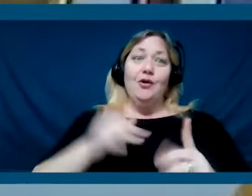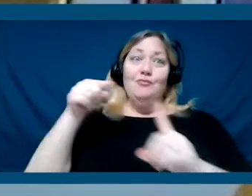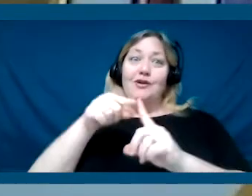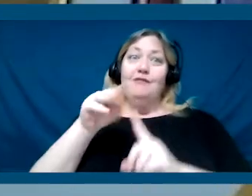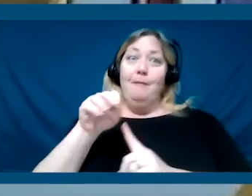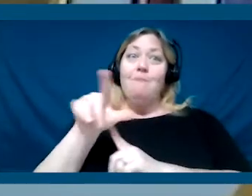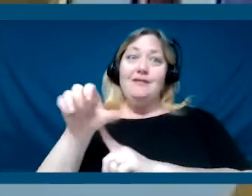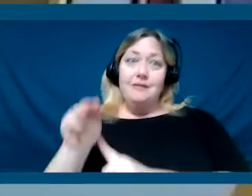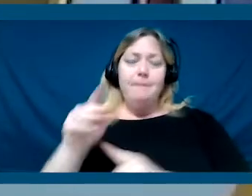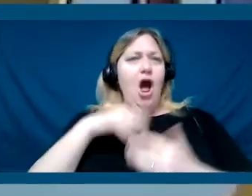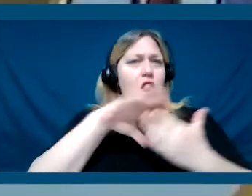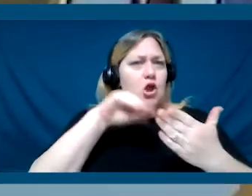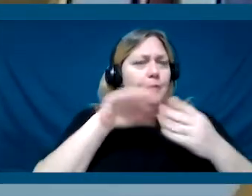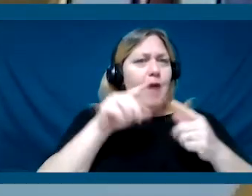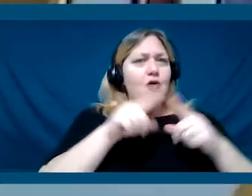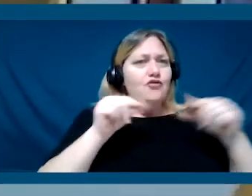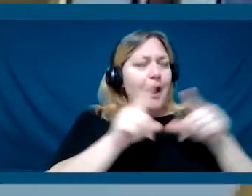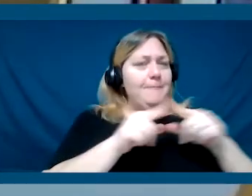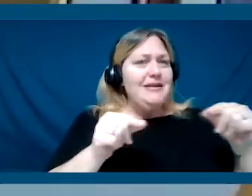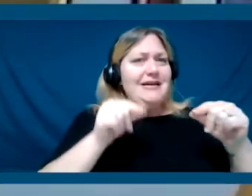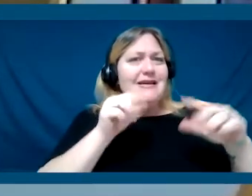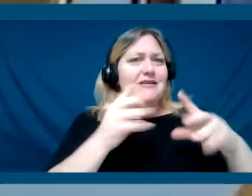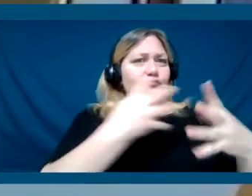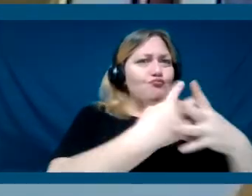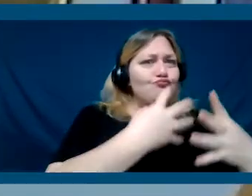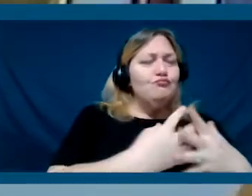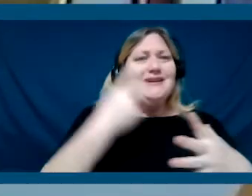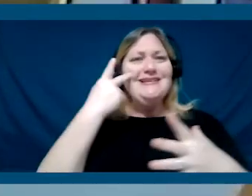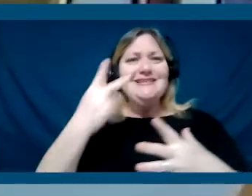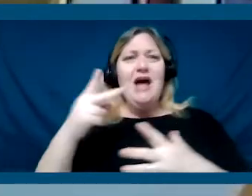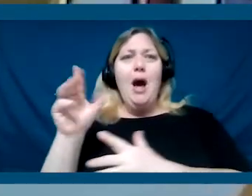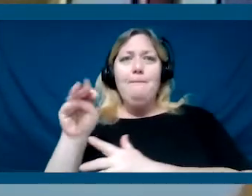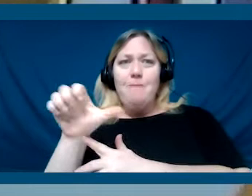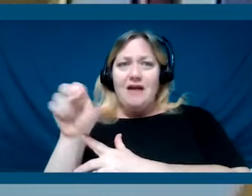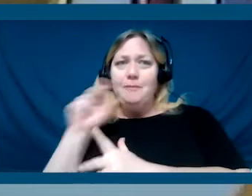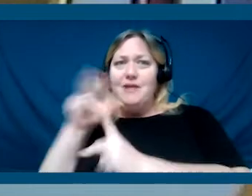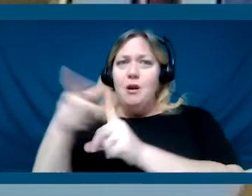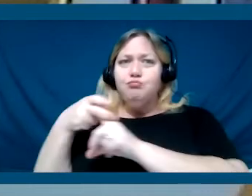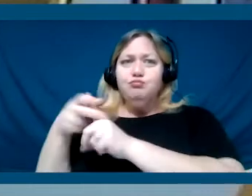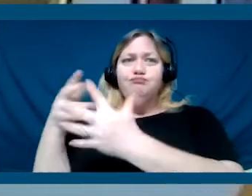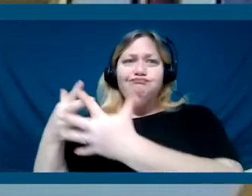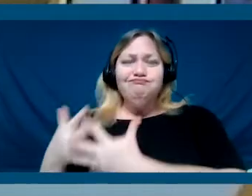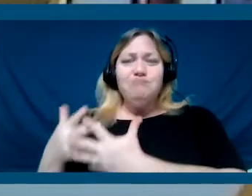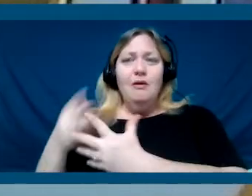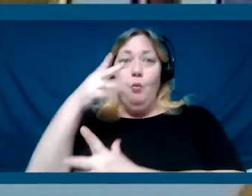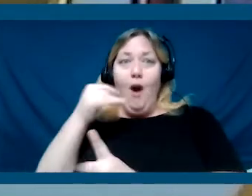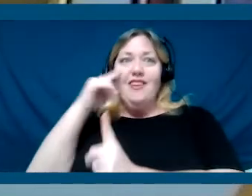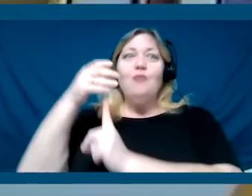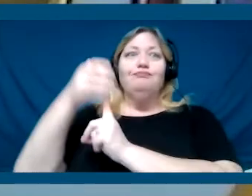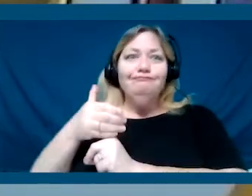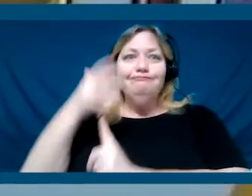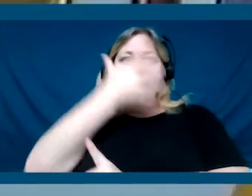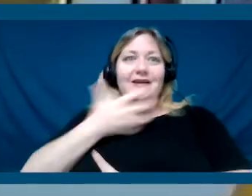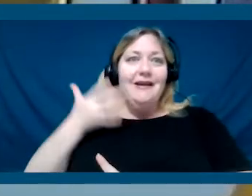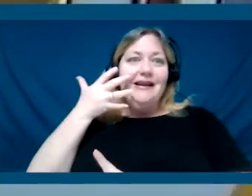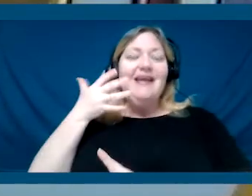Japanese internment and saw Muslims being rounded up in places in the United States and detained just because of their identity.